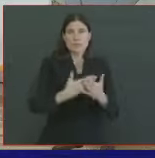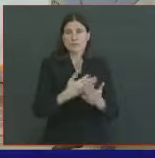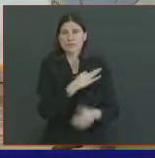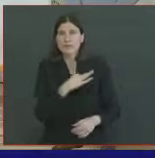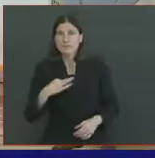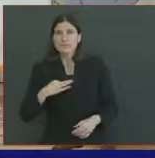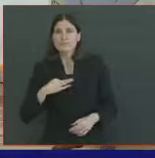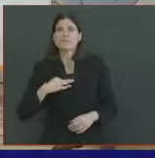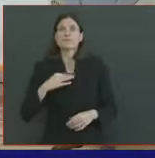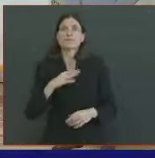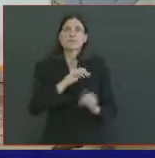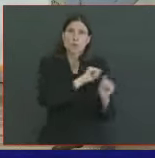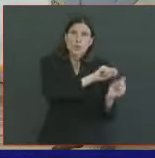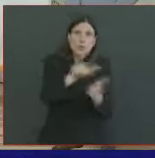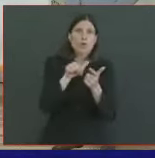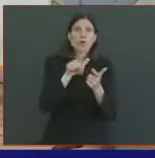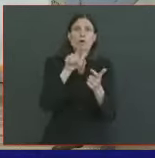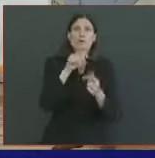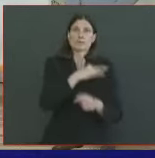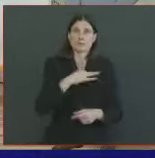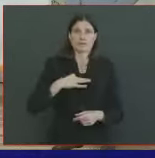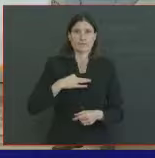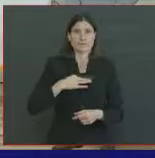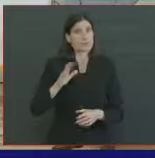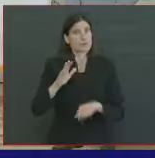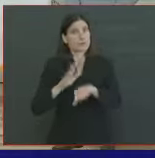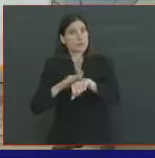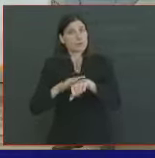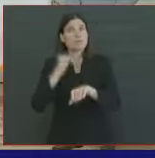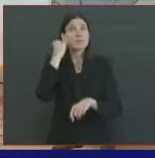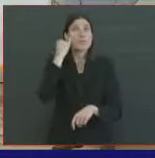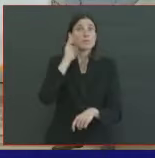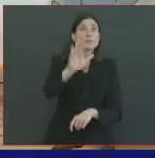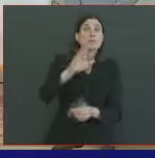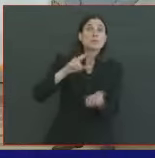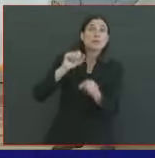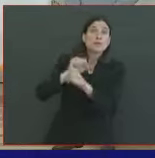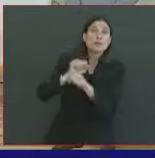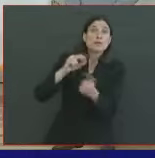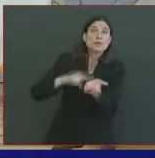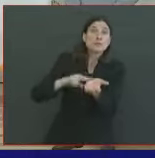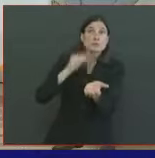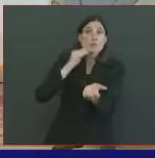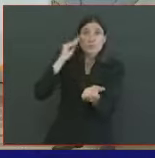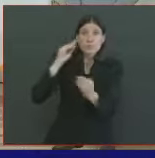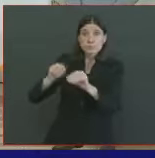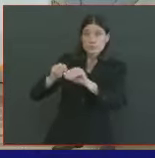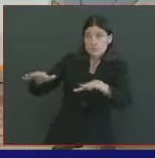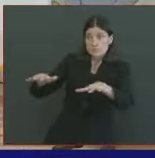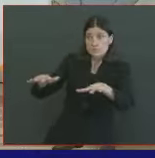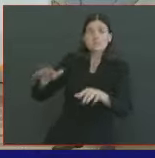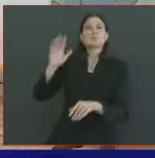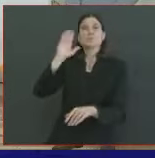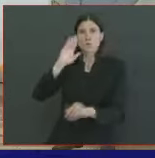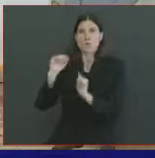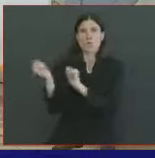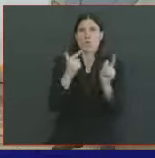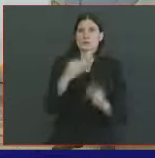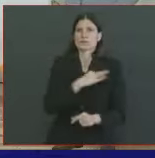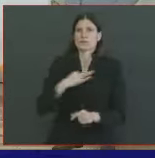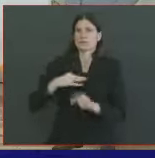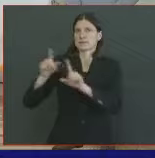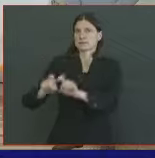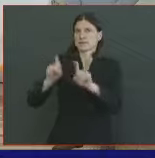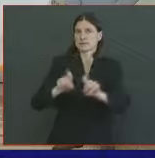about this. And I think one of the things Dr. Alexander Scott brought forward yesterday was our plan is to do cyclical